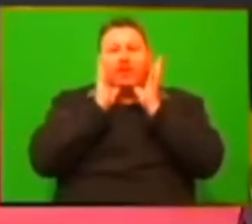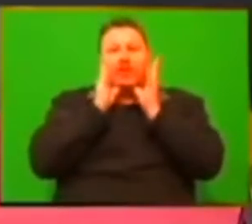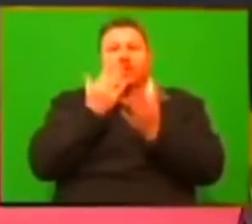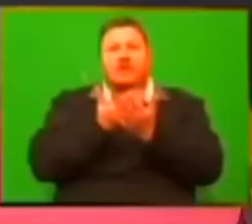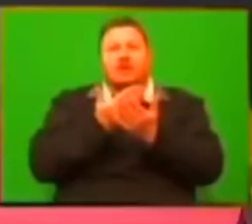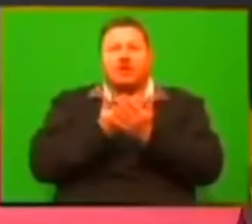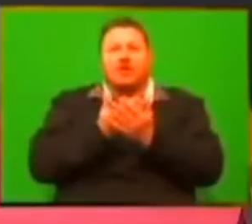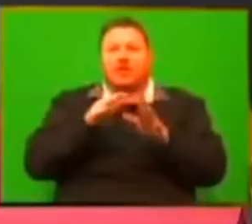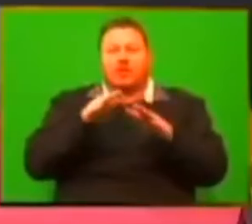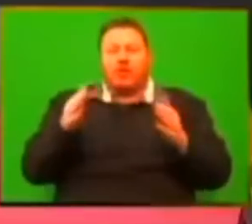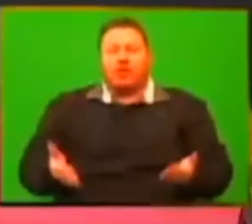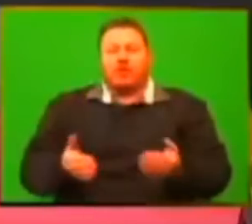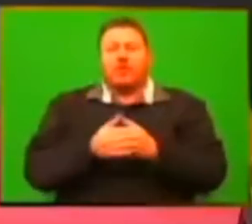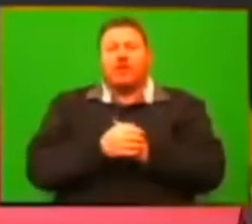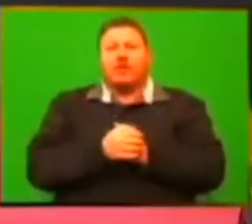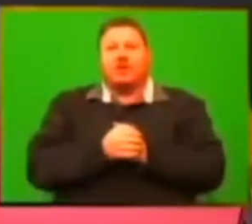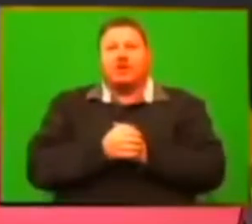podium, but please,